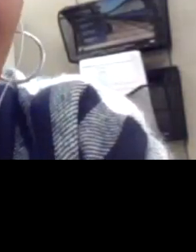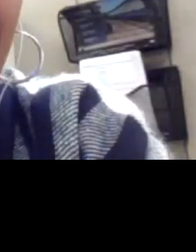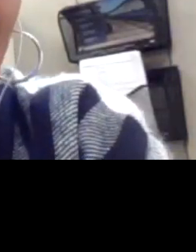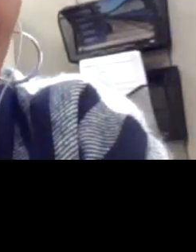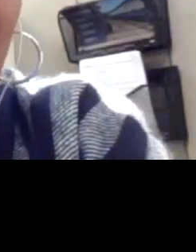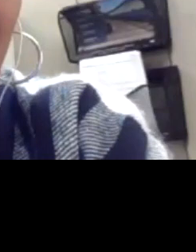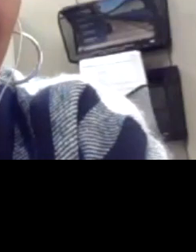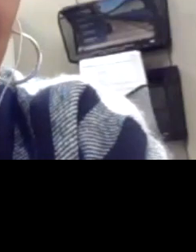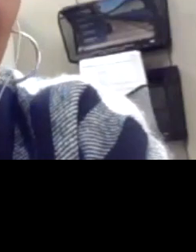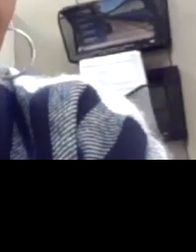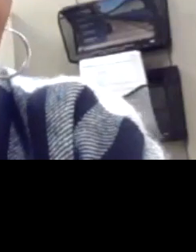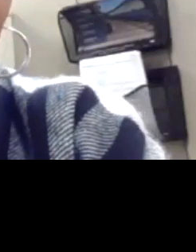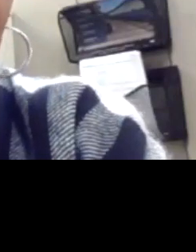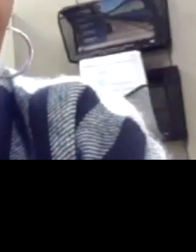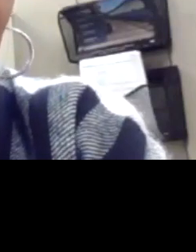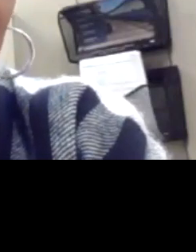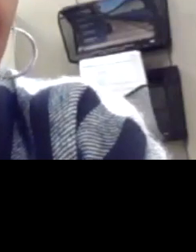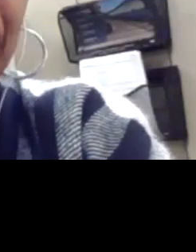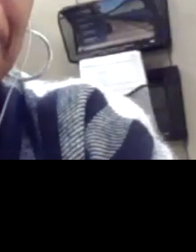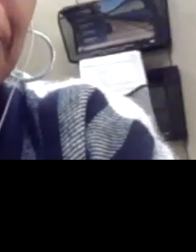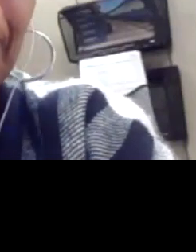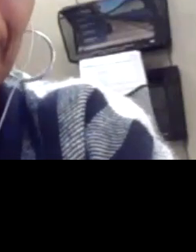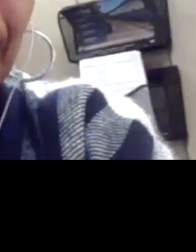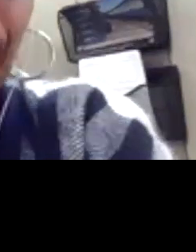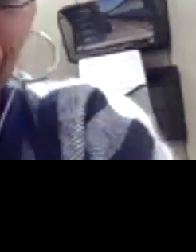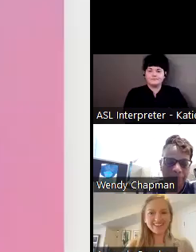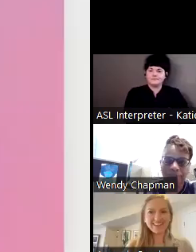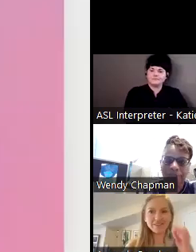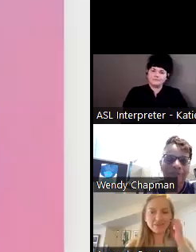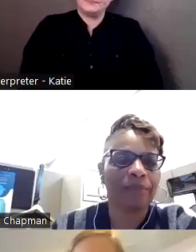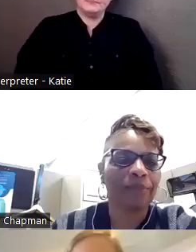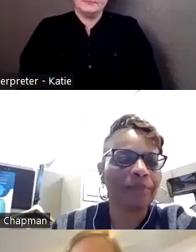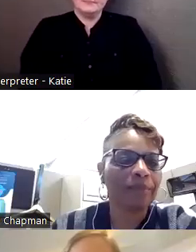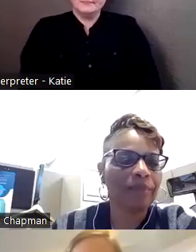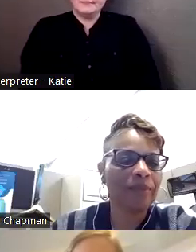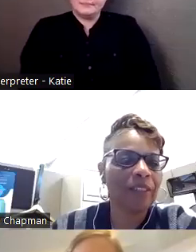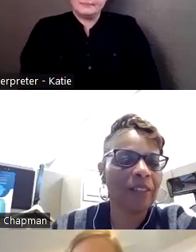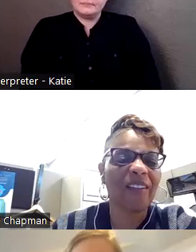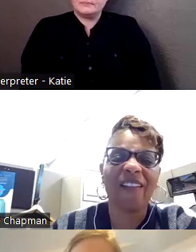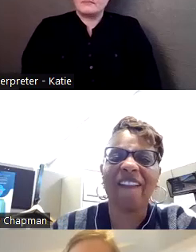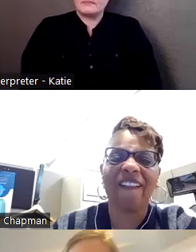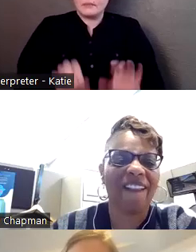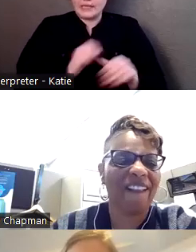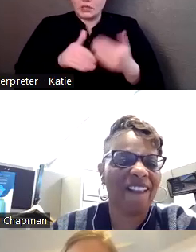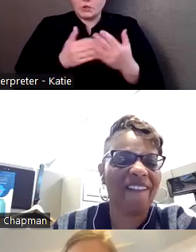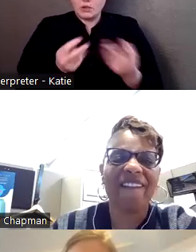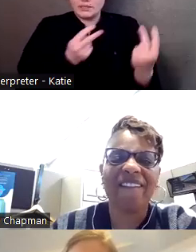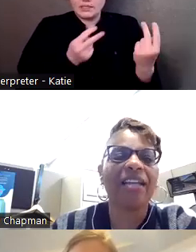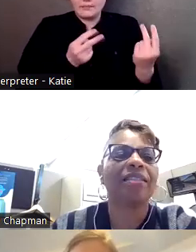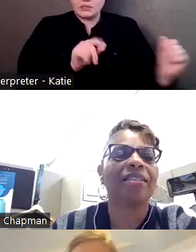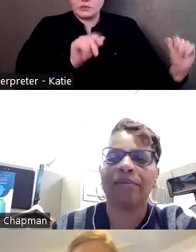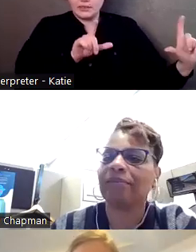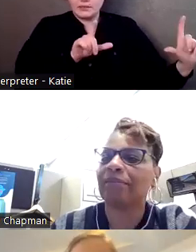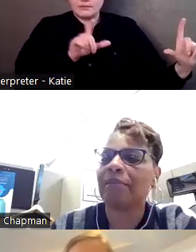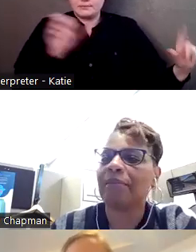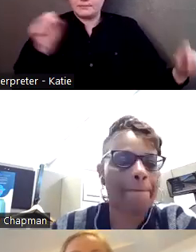So Amanda, go ahead and you can take it from here. Okay, sure. All right. Can you all see my screen?